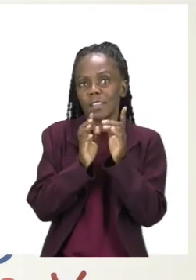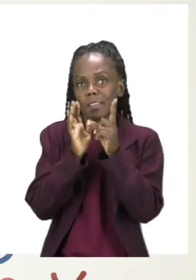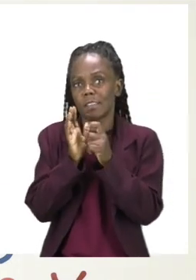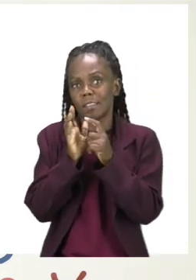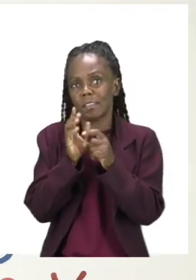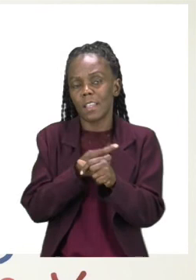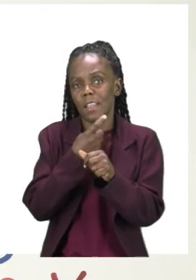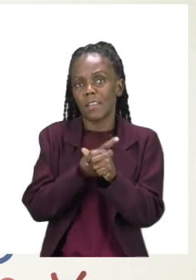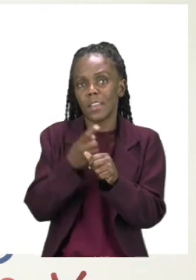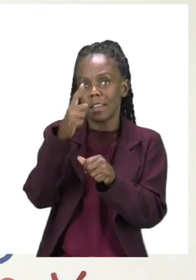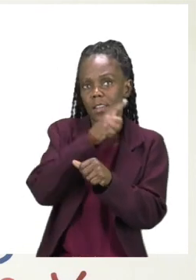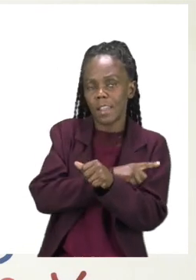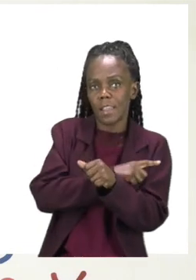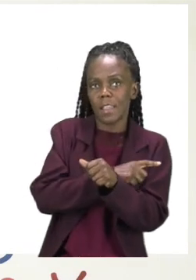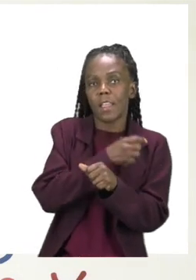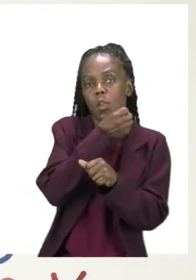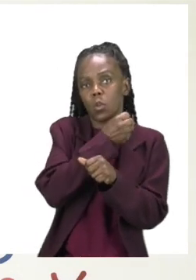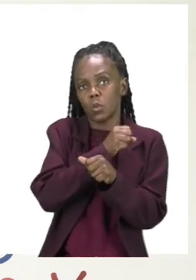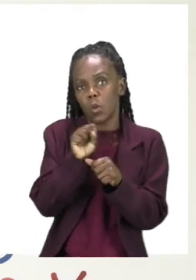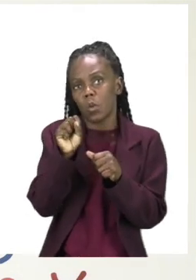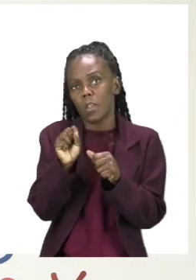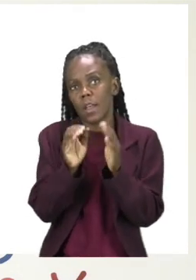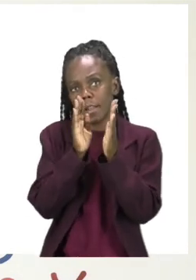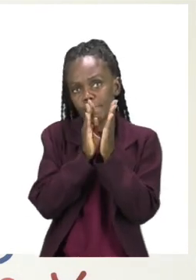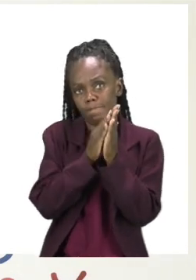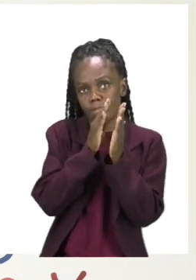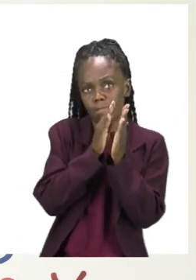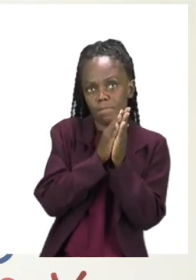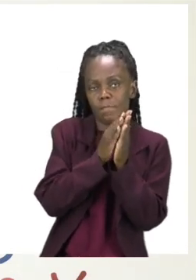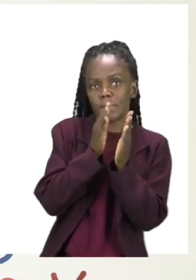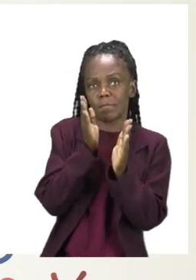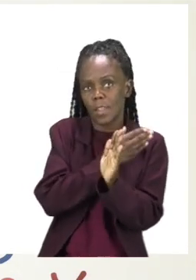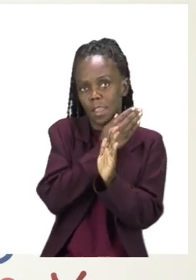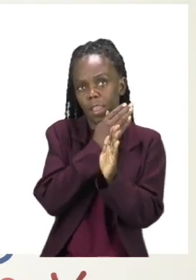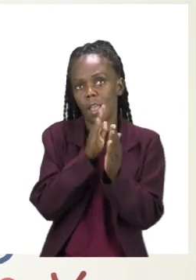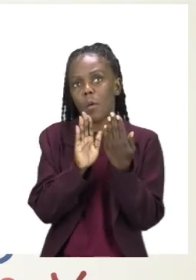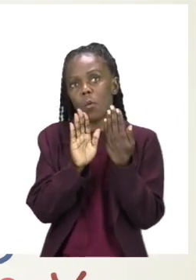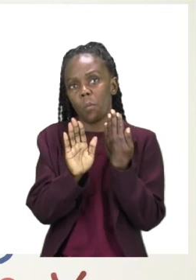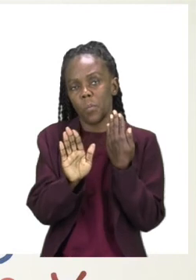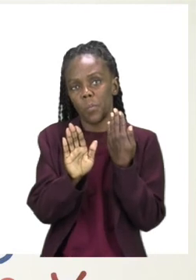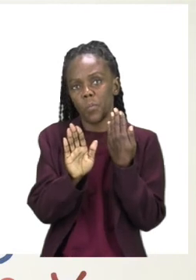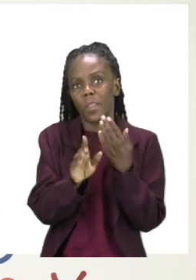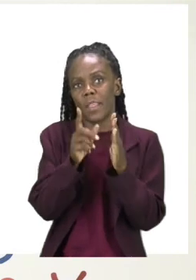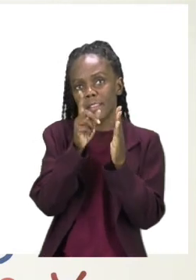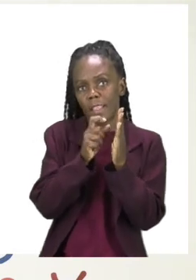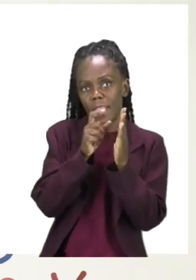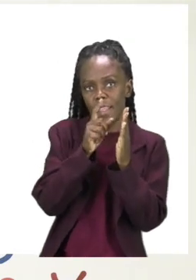Sanitize every day so the germs can stay away.